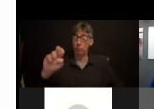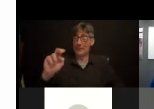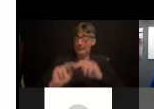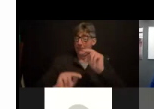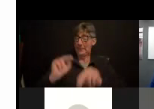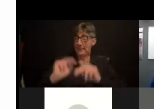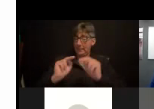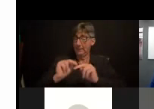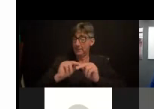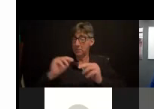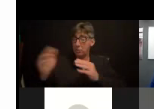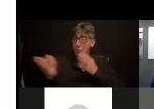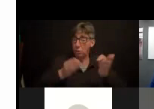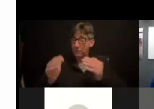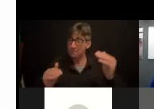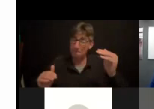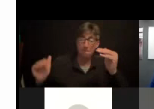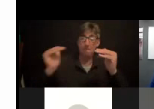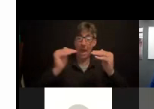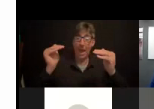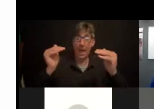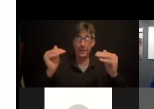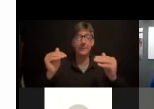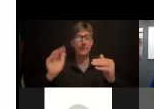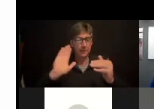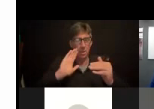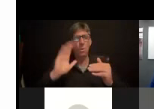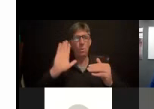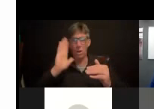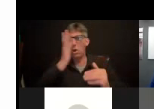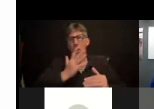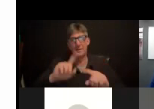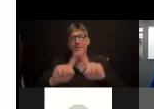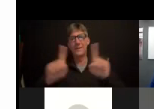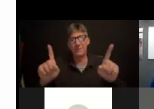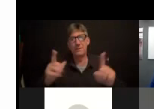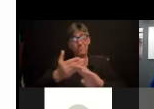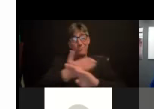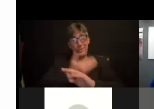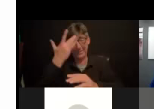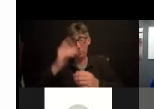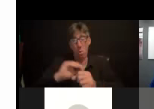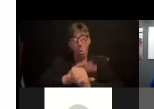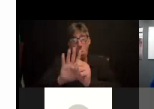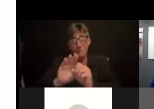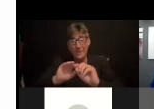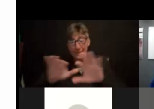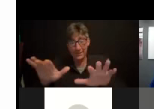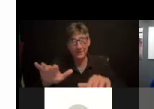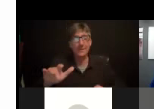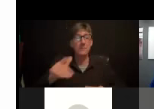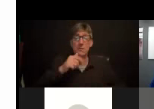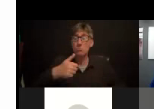system will likely look different than what we were operating pre-COVID, because we know travel patterns and mobility have fundamentally changed because of